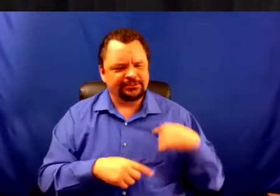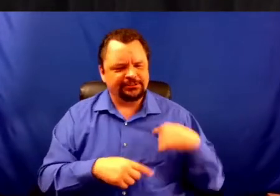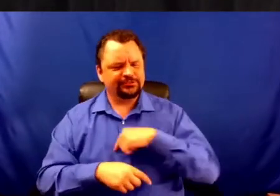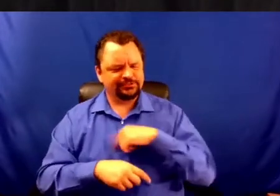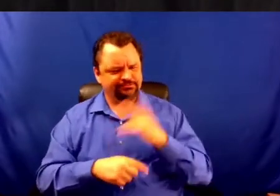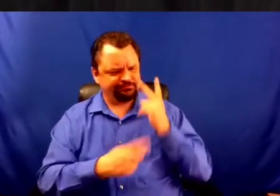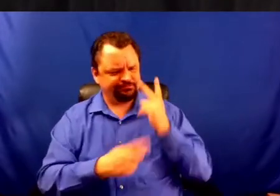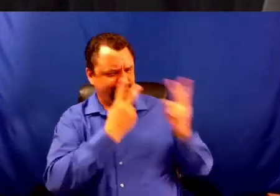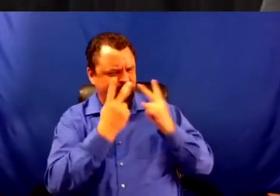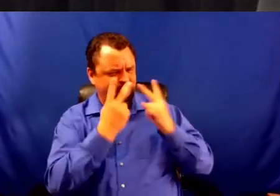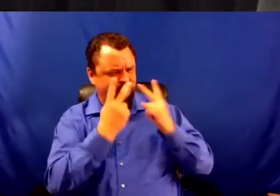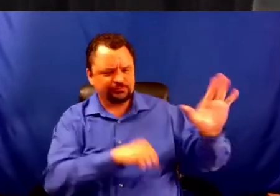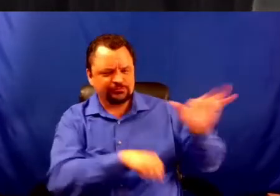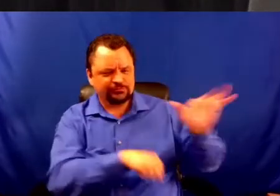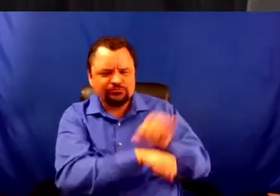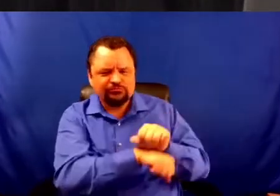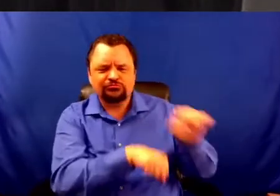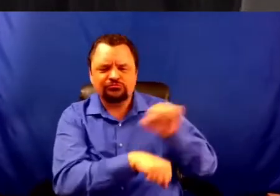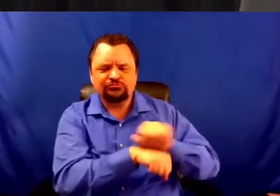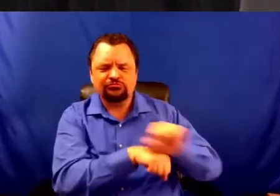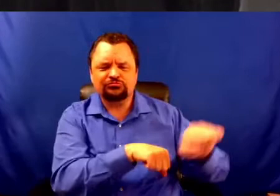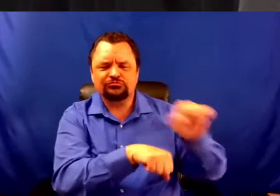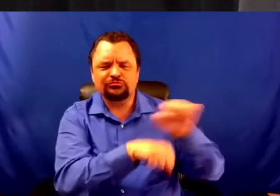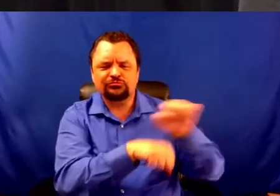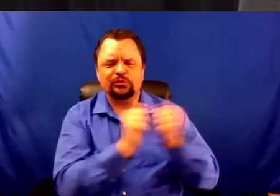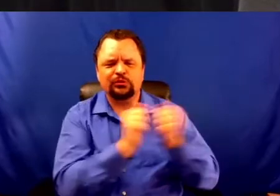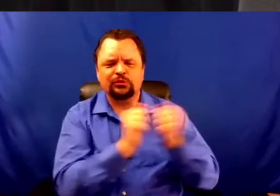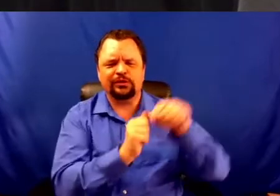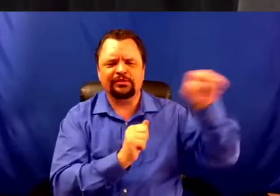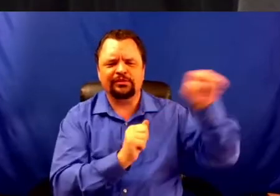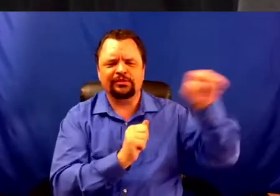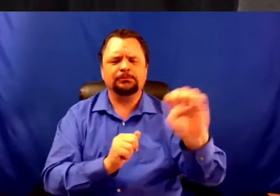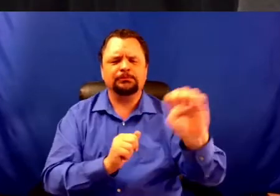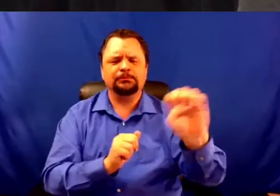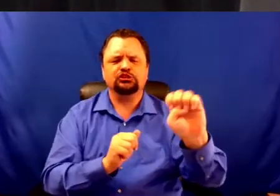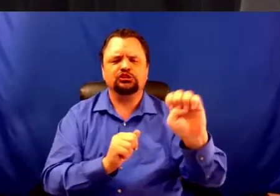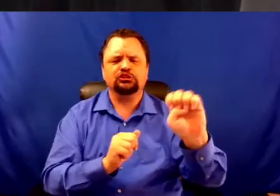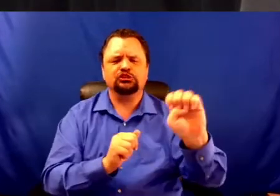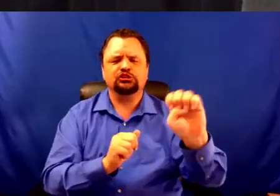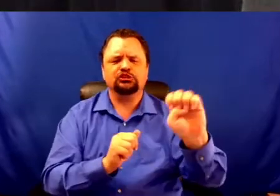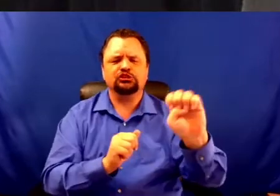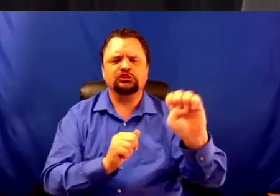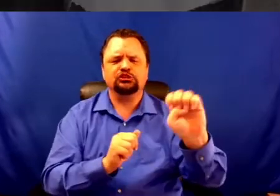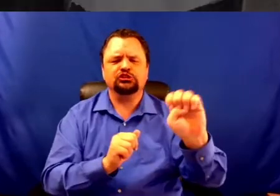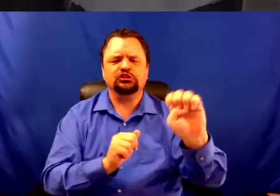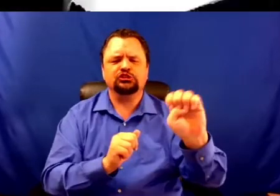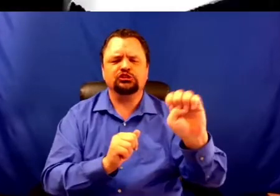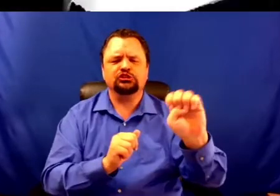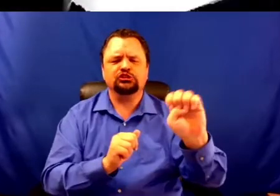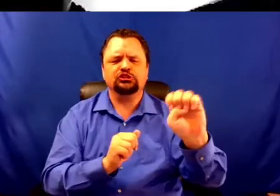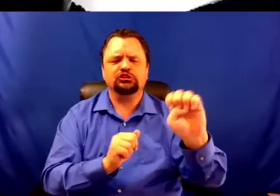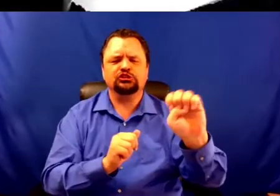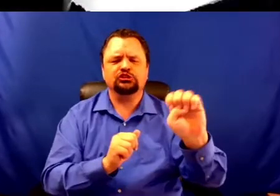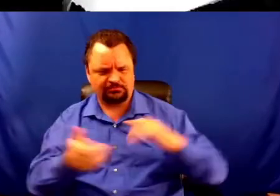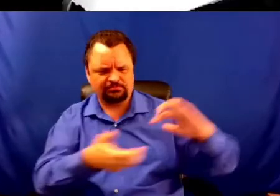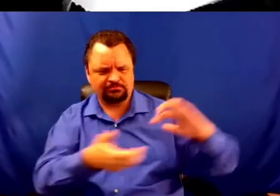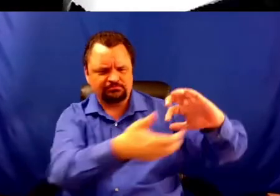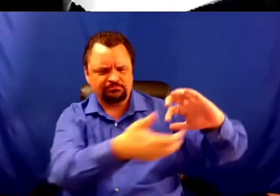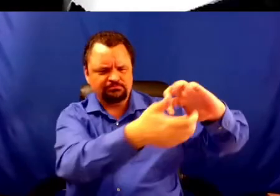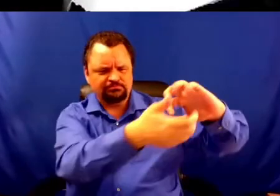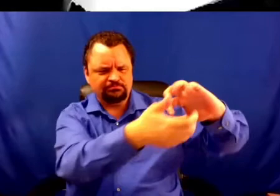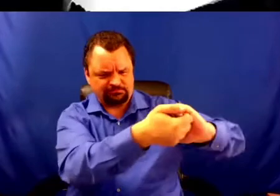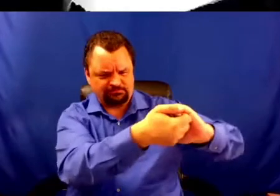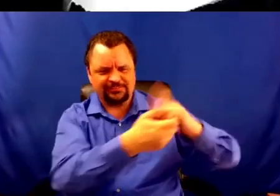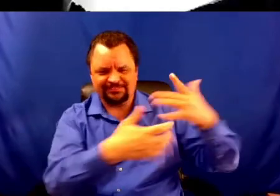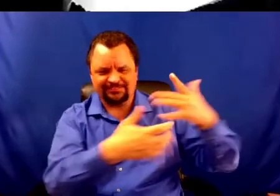a tradition. So then There you just go. shake your hand. Just right. There you go. That's for you. And